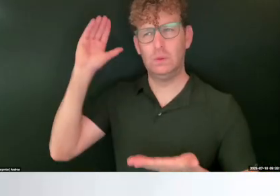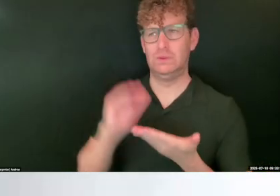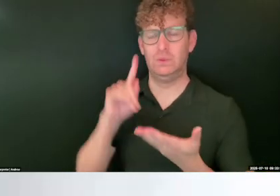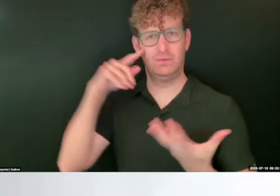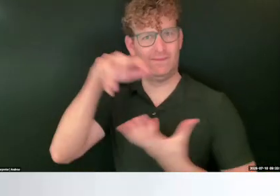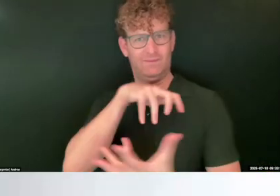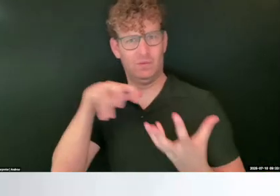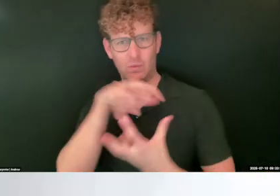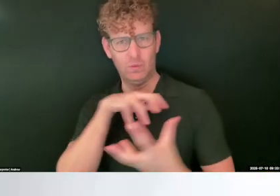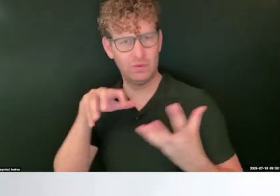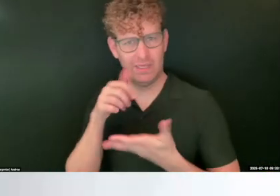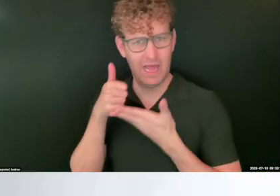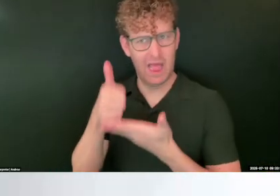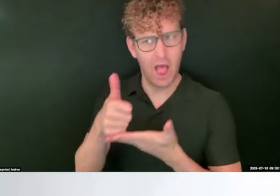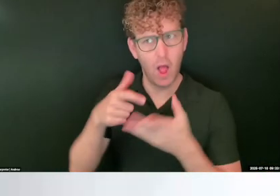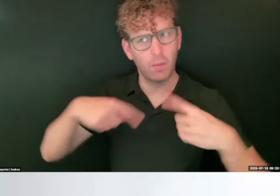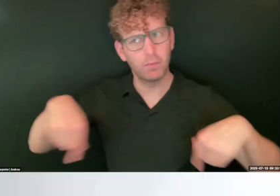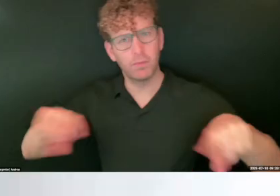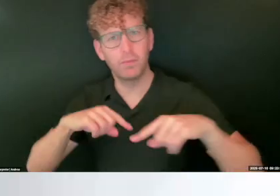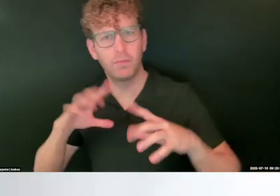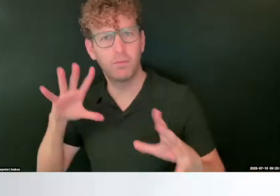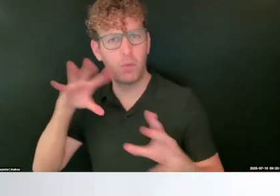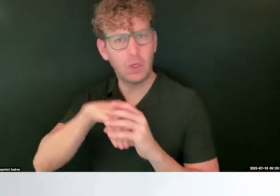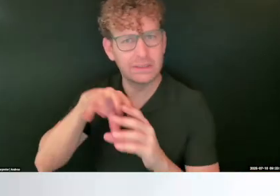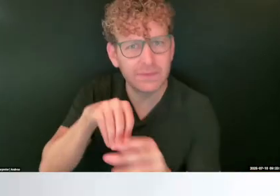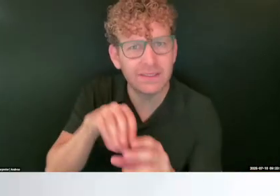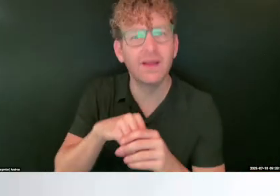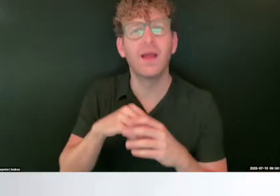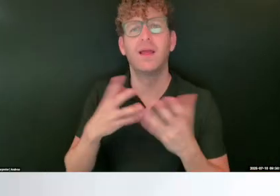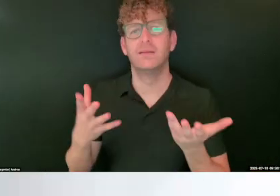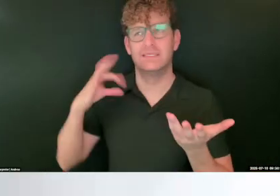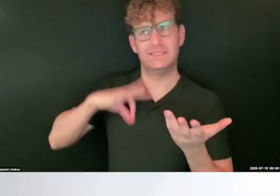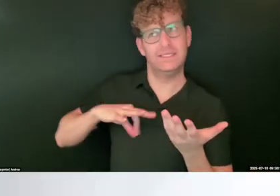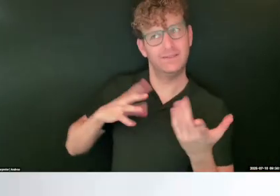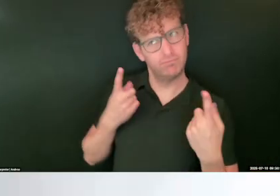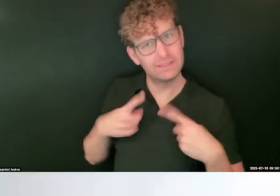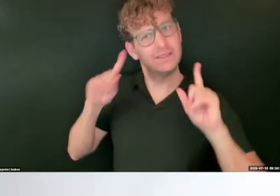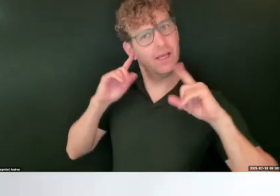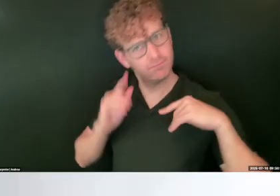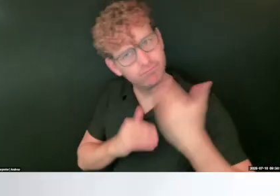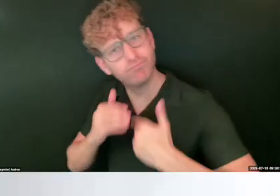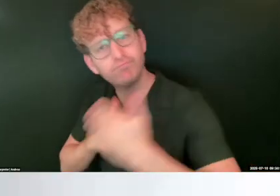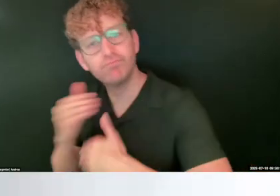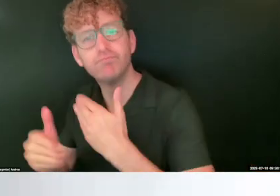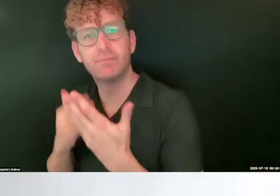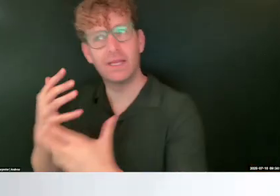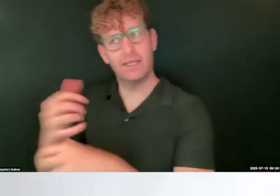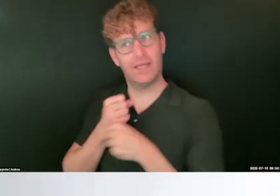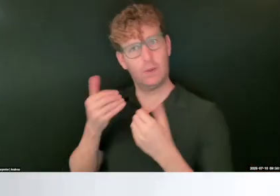light-duty incentive programs are successful throughout the process and are able to maintain the new vehicle long-term.